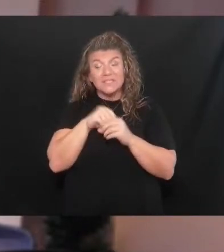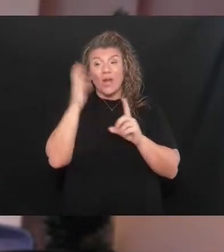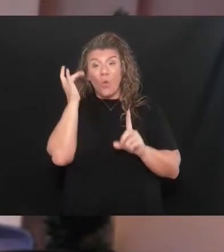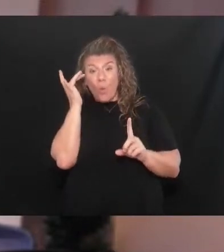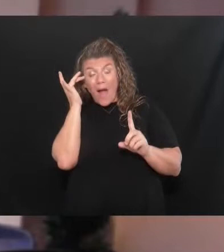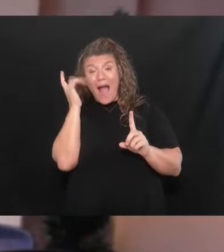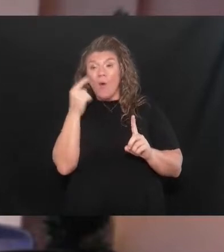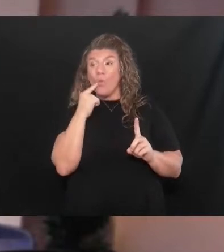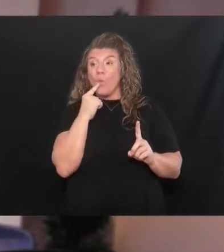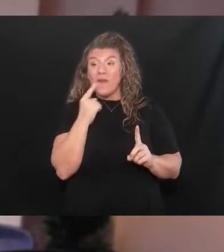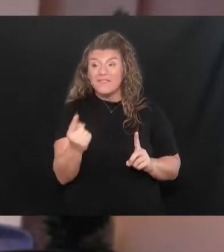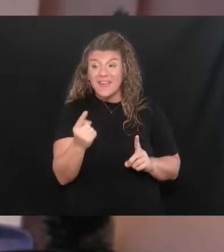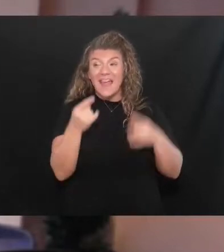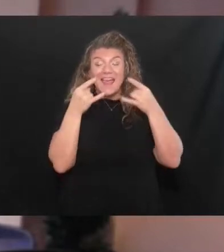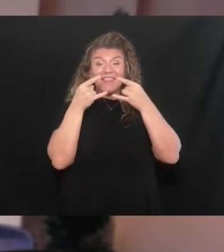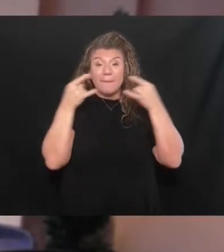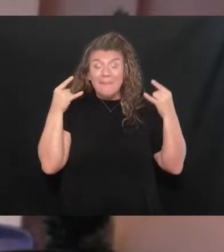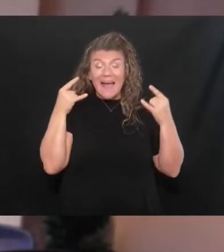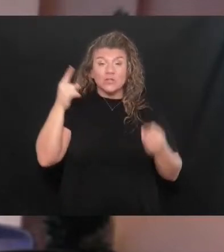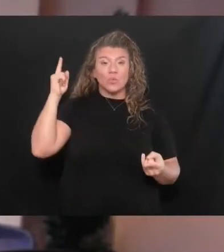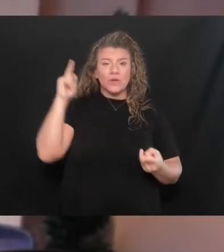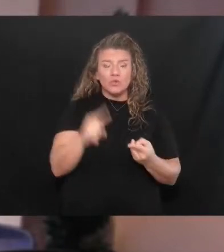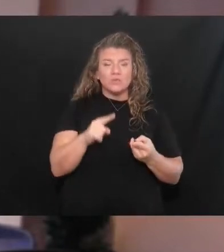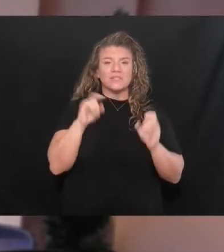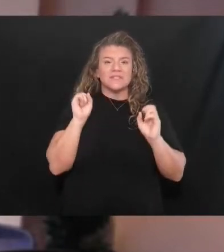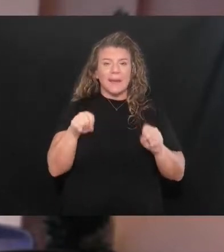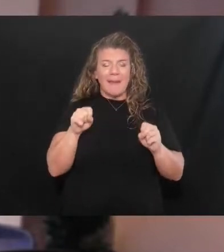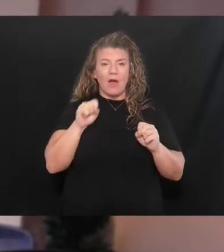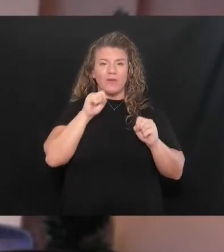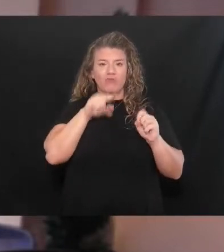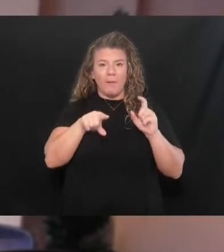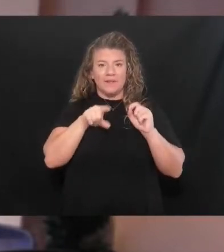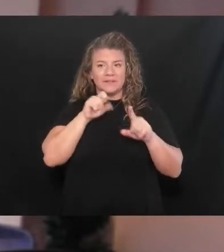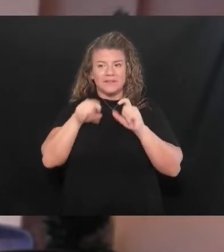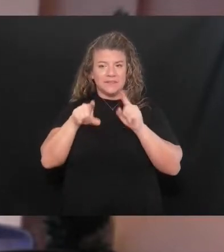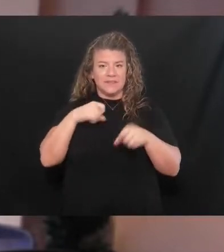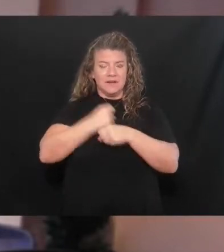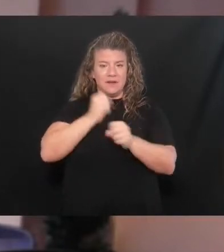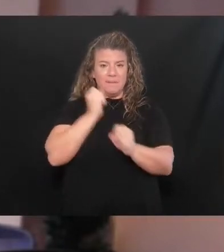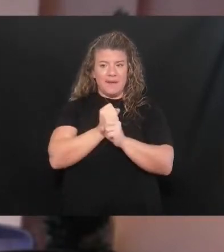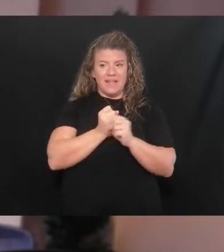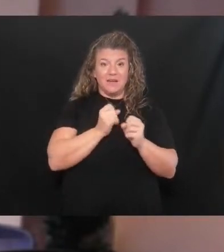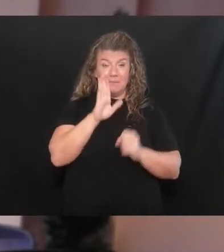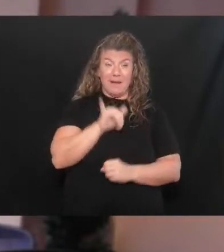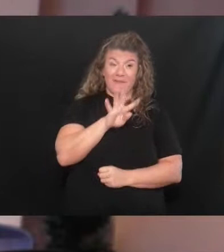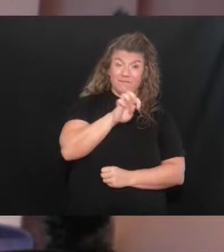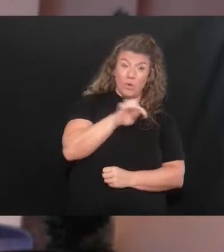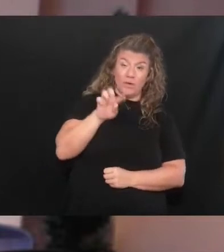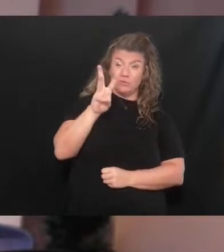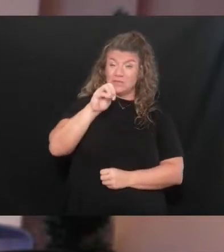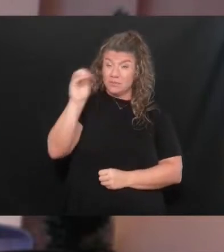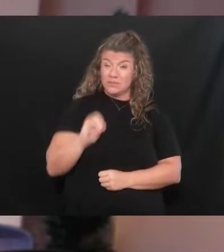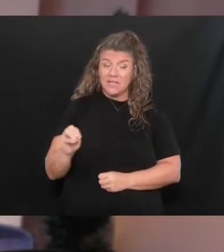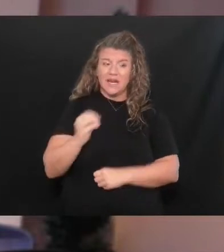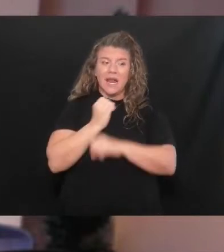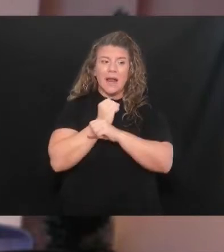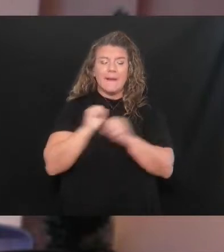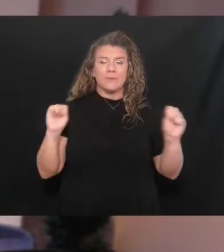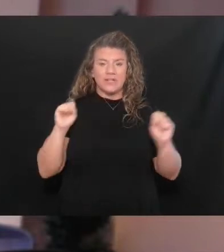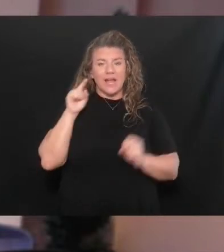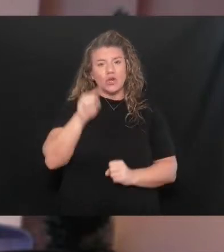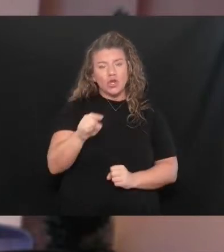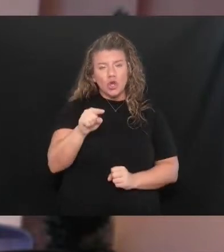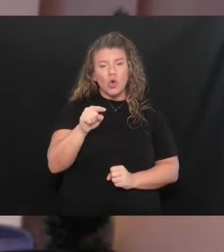we've said, the mask reduces the amount of droplets that are formed by 40 to 60% and protect you